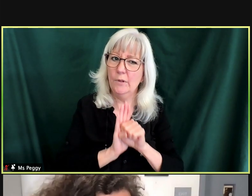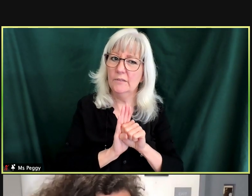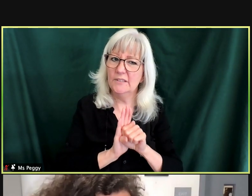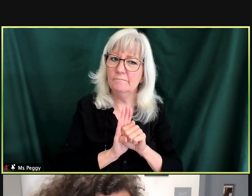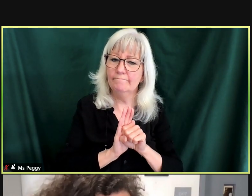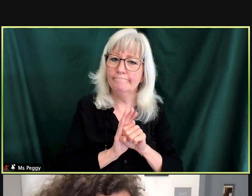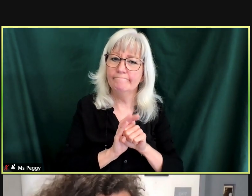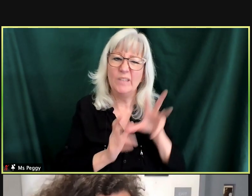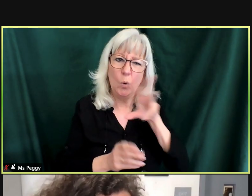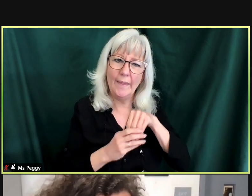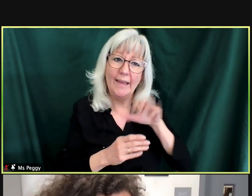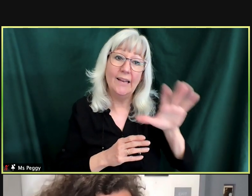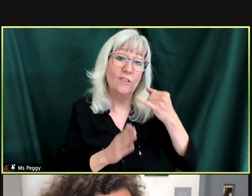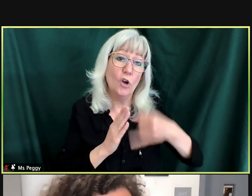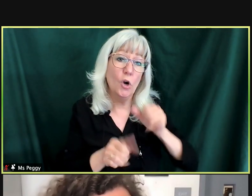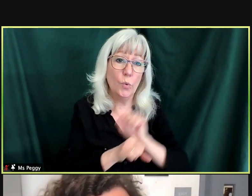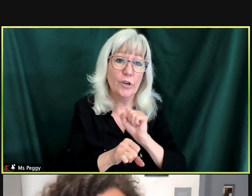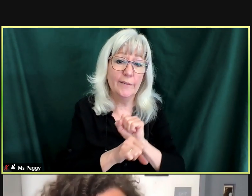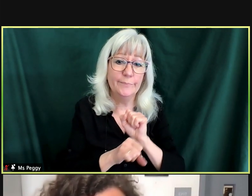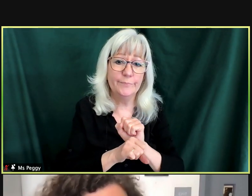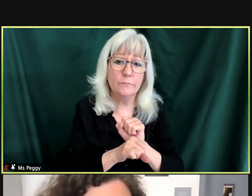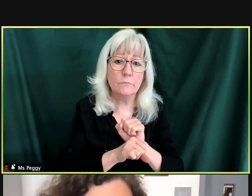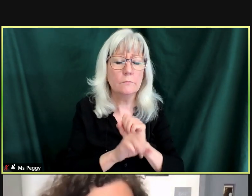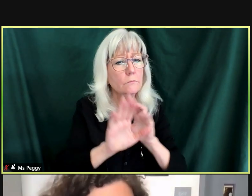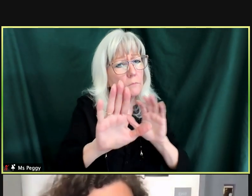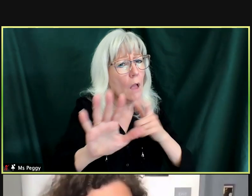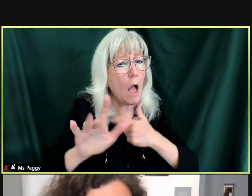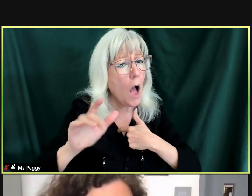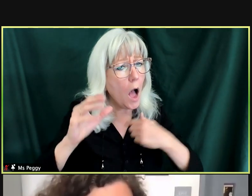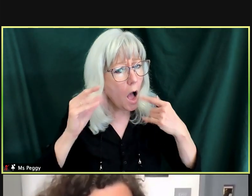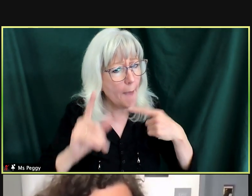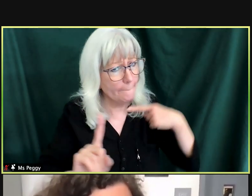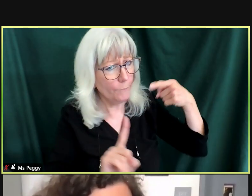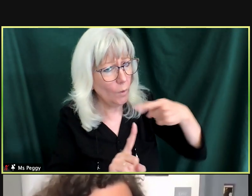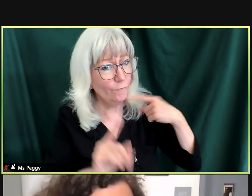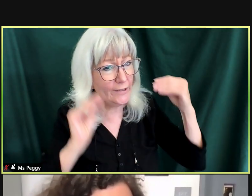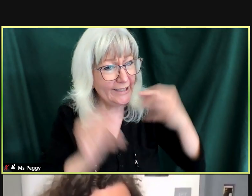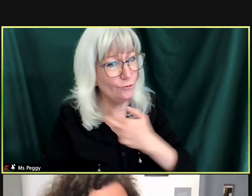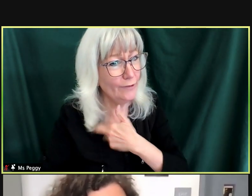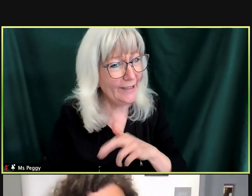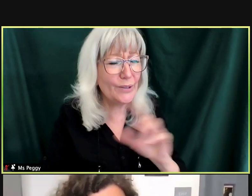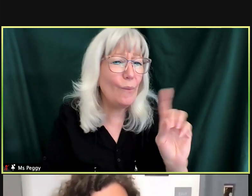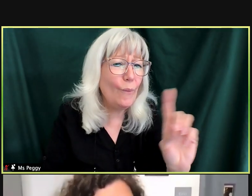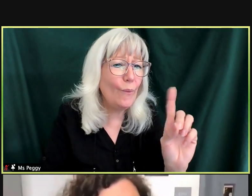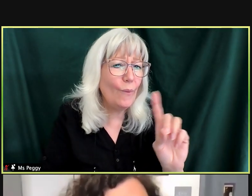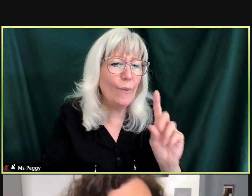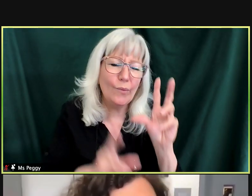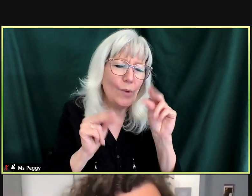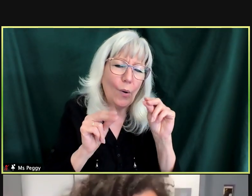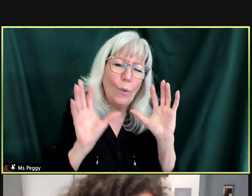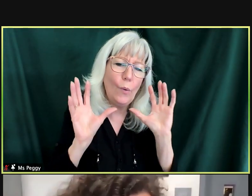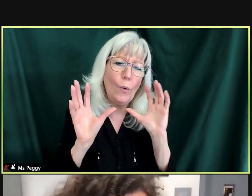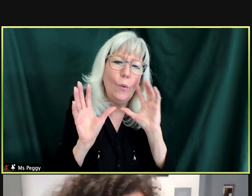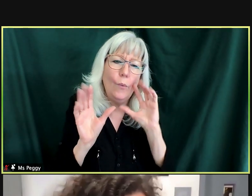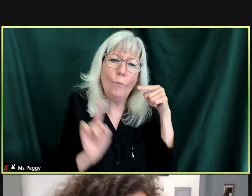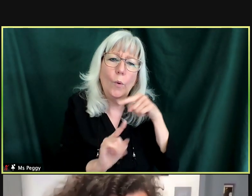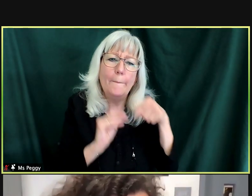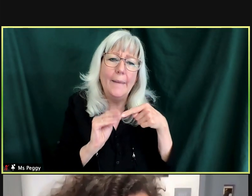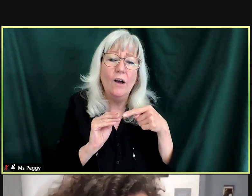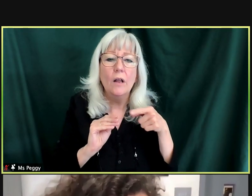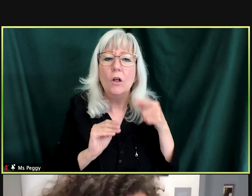artwork. I'm not trying to teach you religion, I'm just teaching you some of the background and